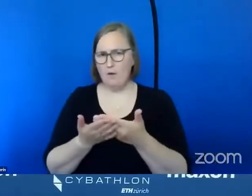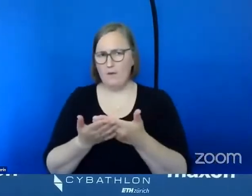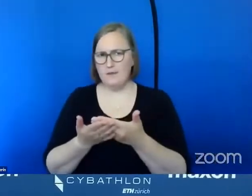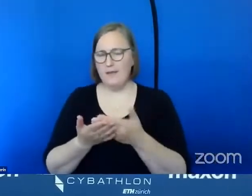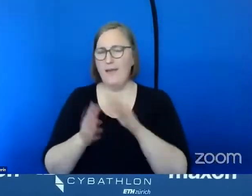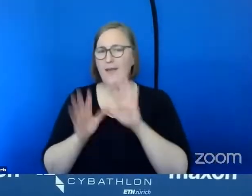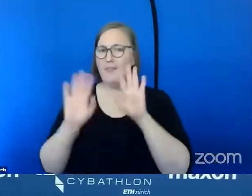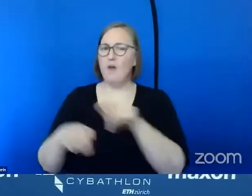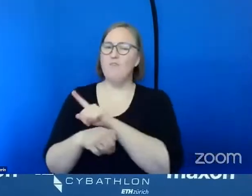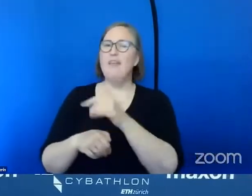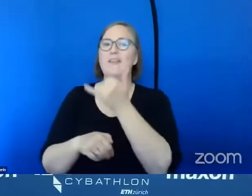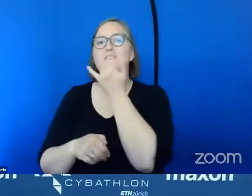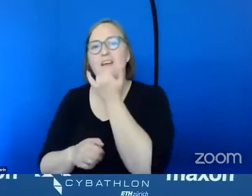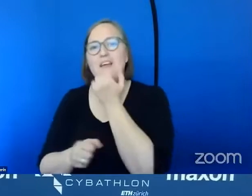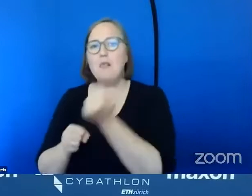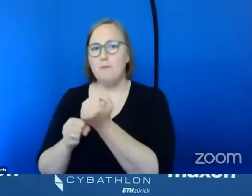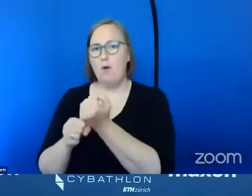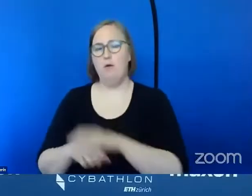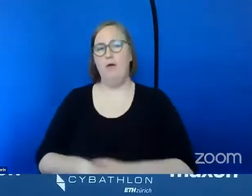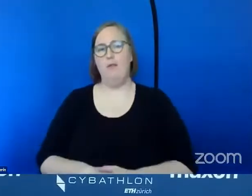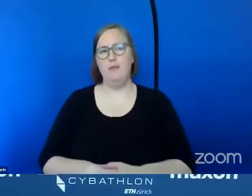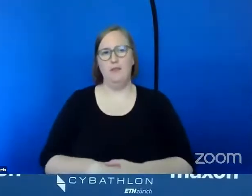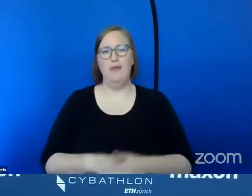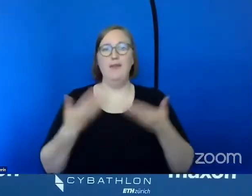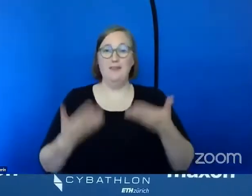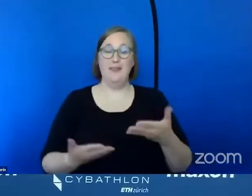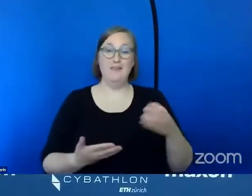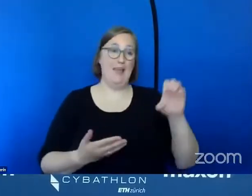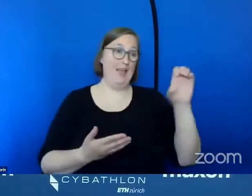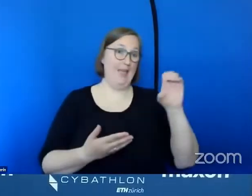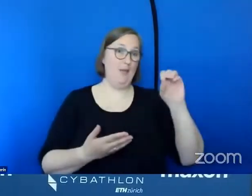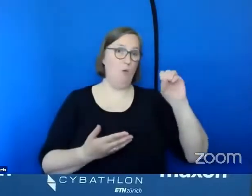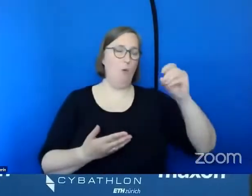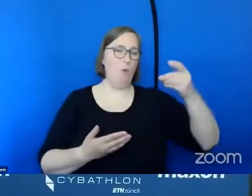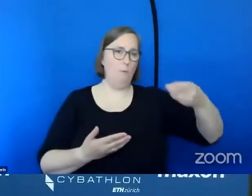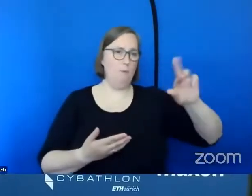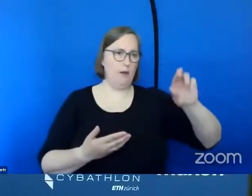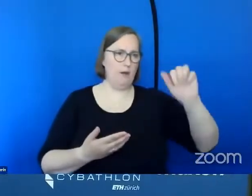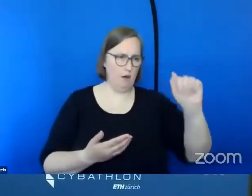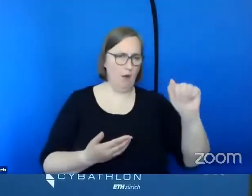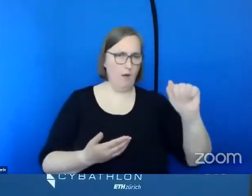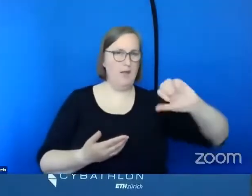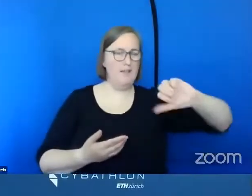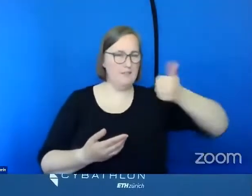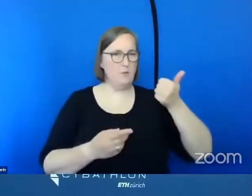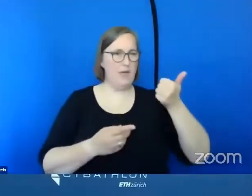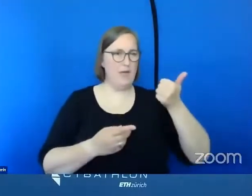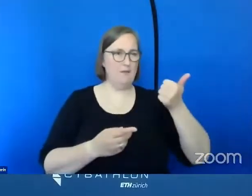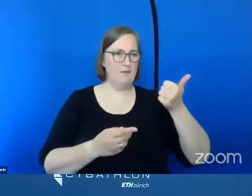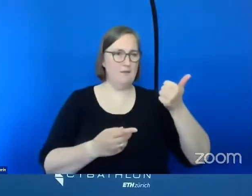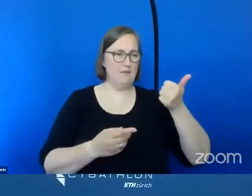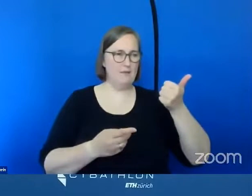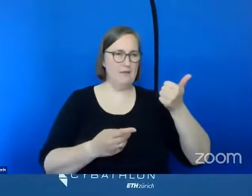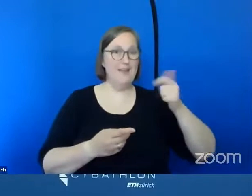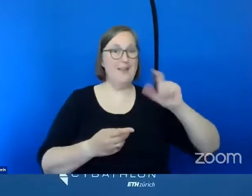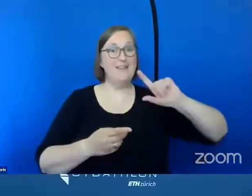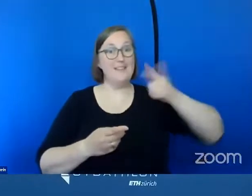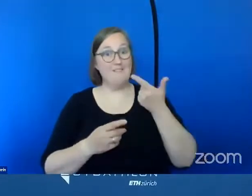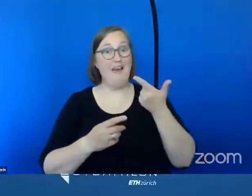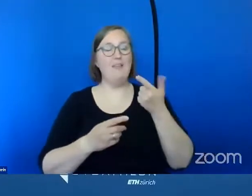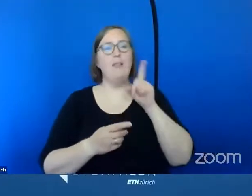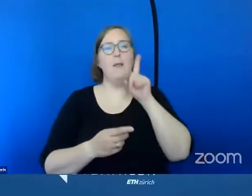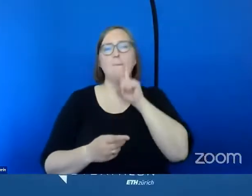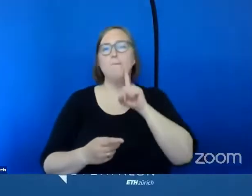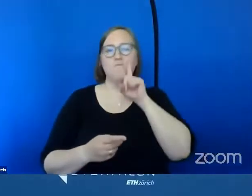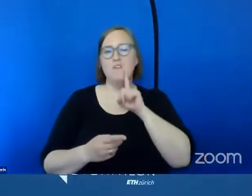there. Tony, again, a task failure. Tony struggled with the time, and he's got to keep all of